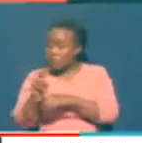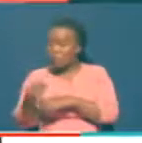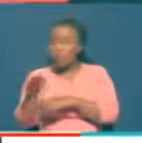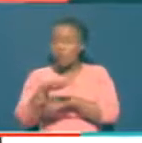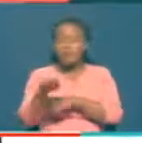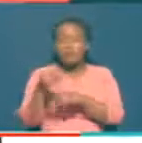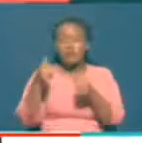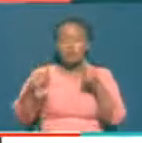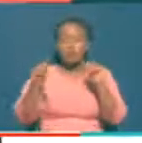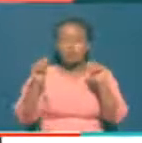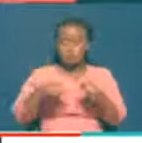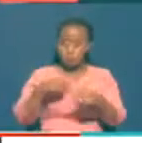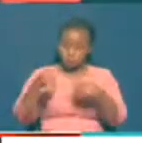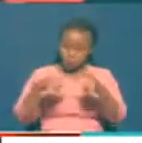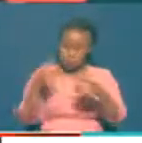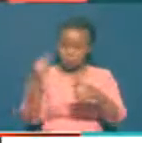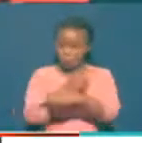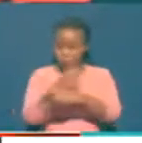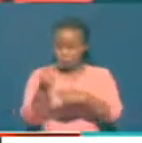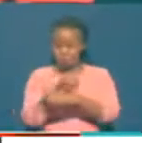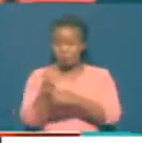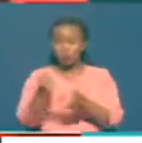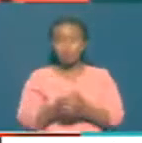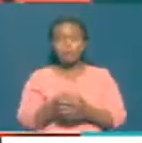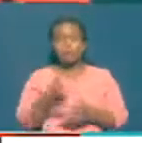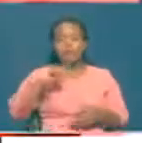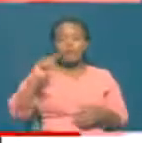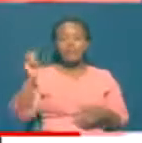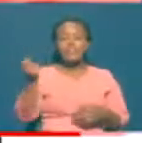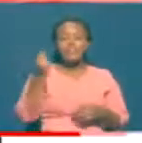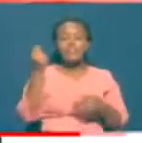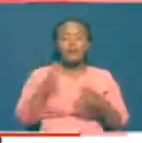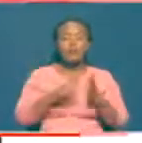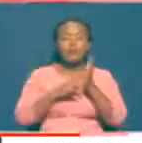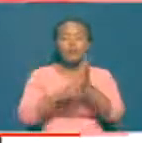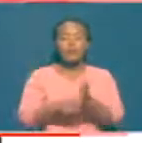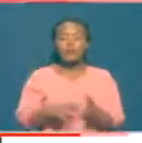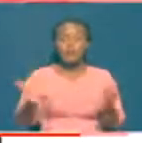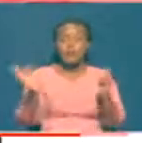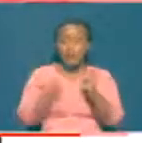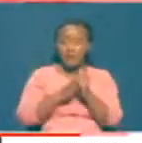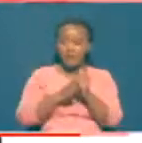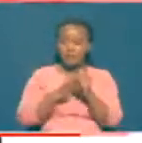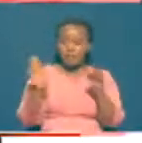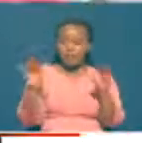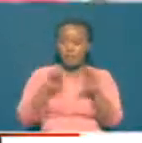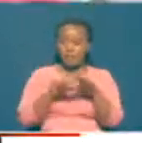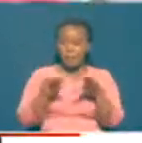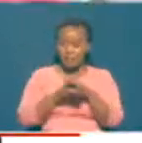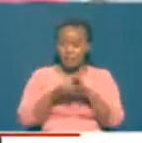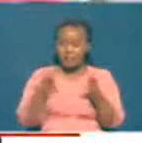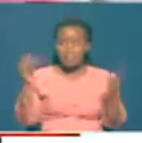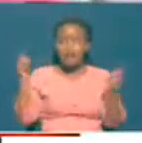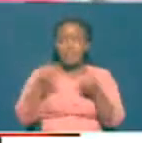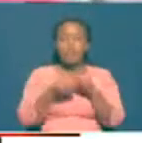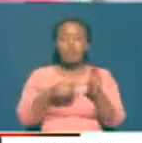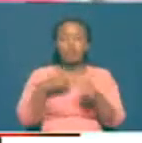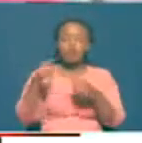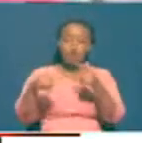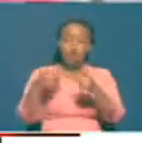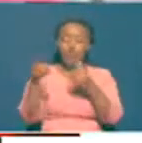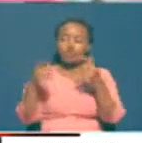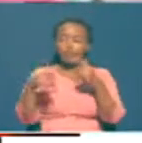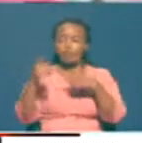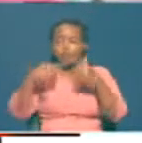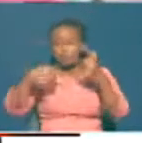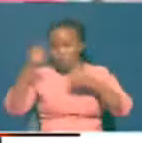kujimaintain. Kenya will be represented by 9 athletes in 3 disciplines at the Paralympic Games, aiming to continue writing history